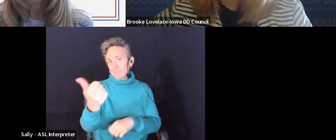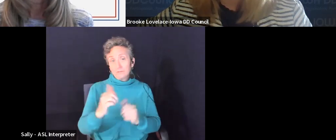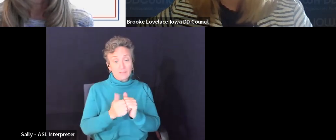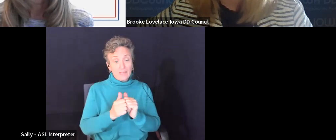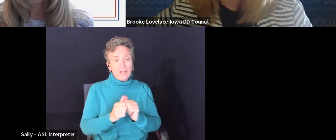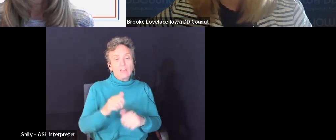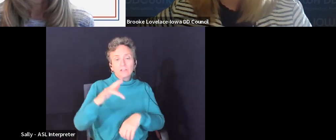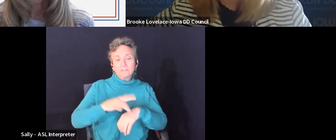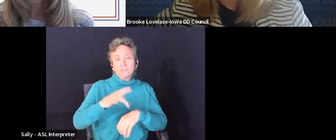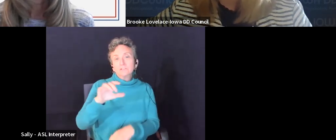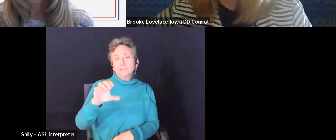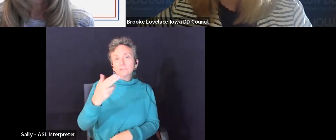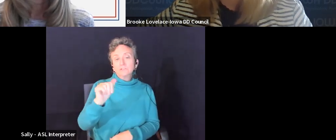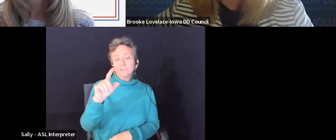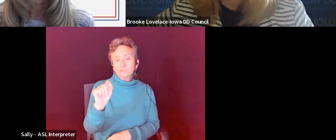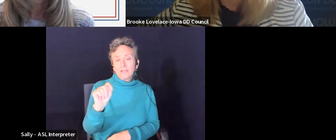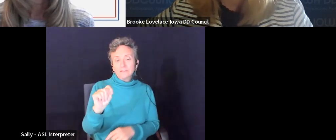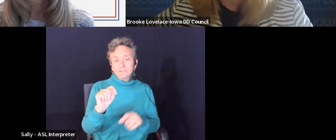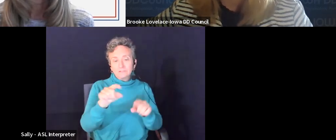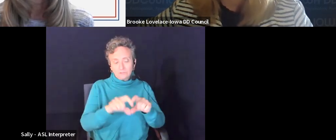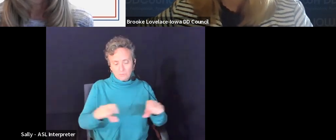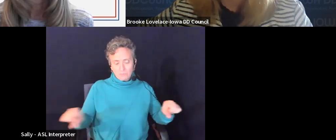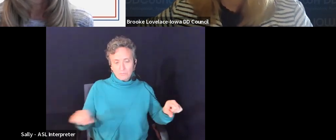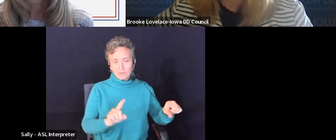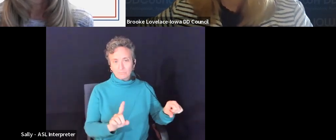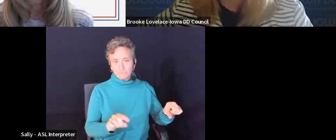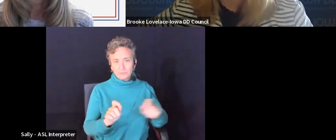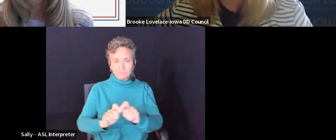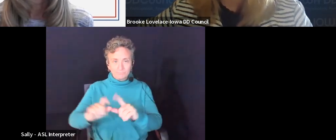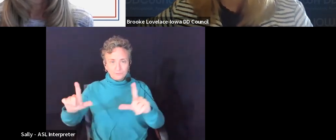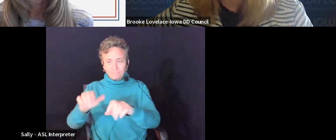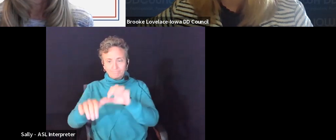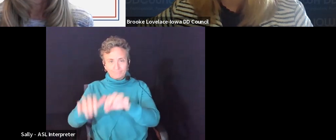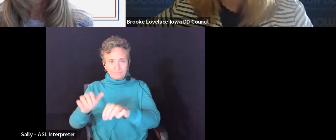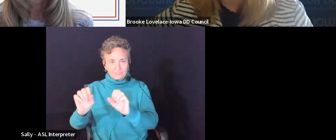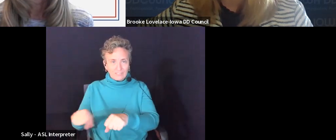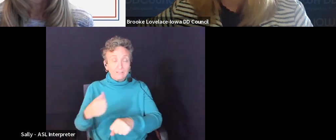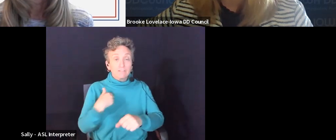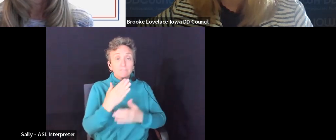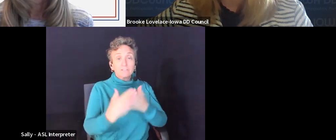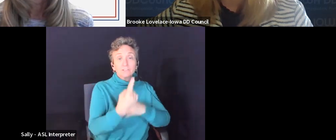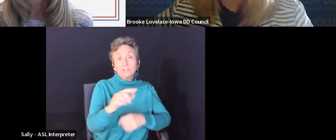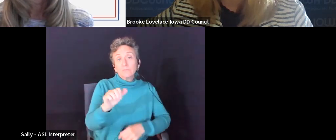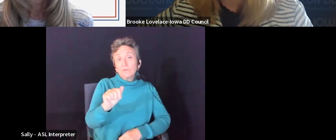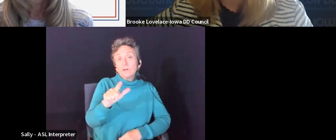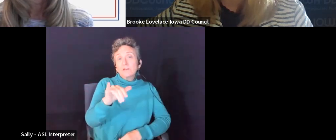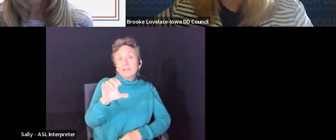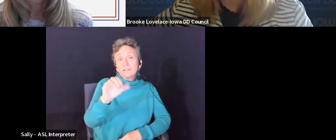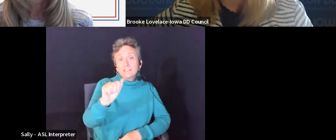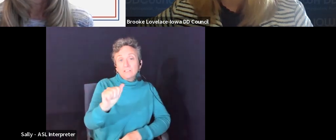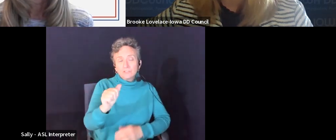the chat tab on the bottom of the screen. We do have Alicia here that will try and answer some of those questions as we